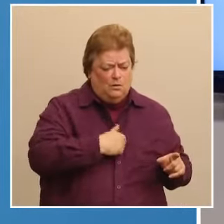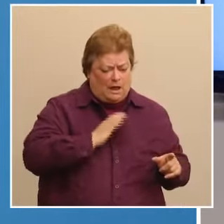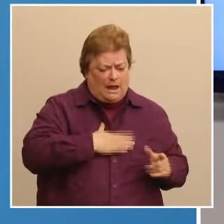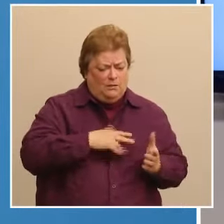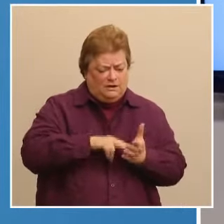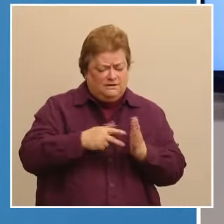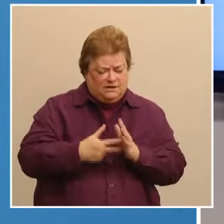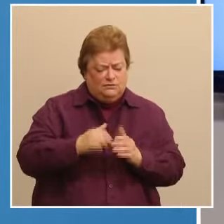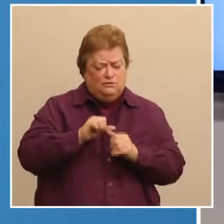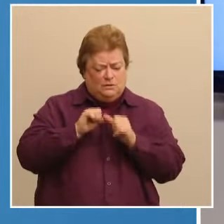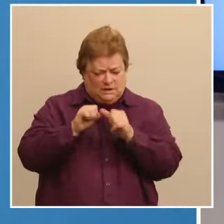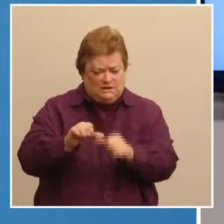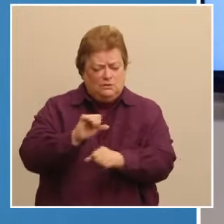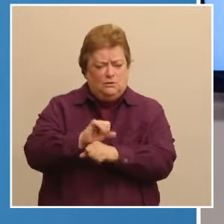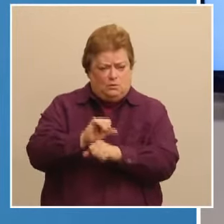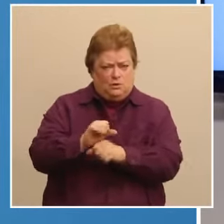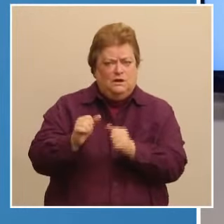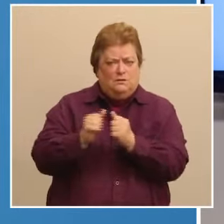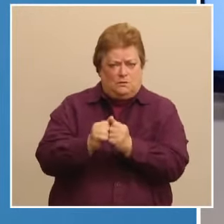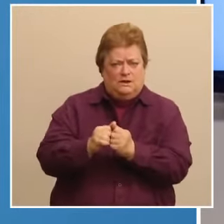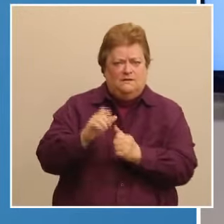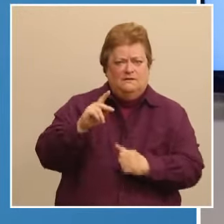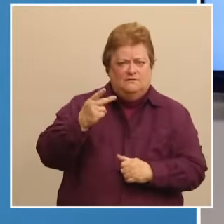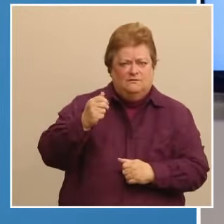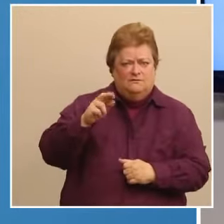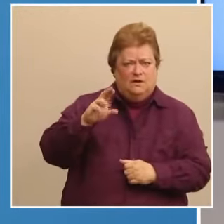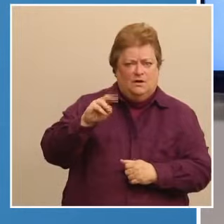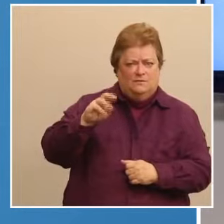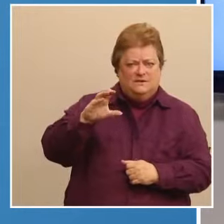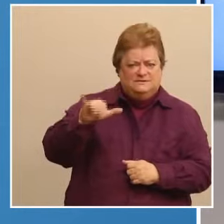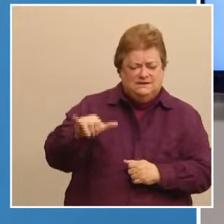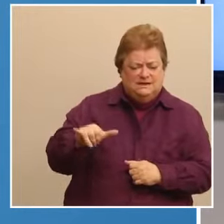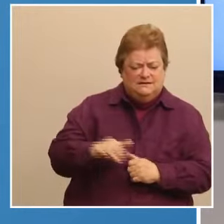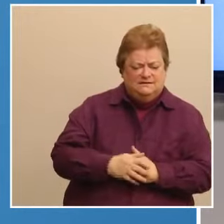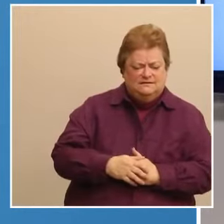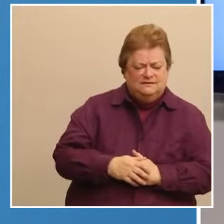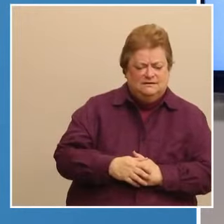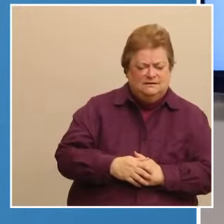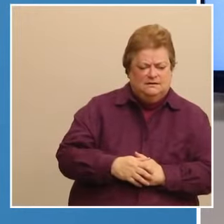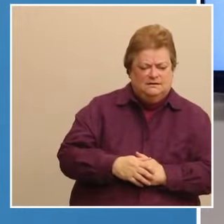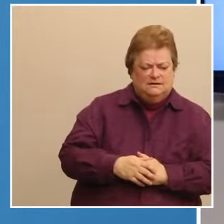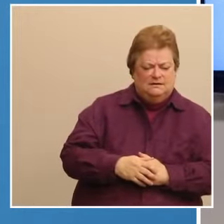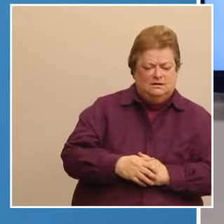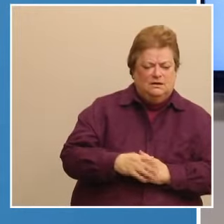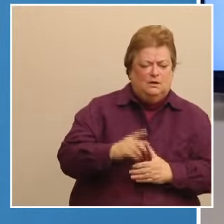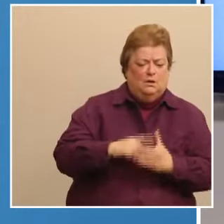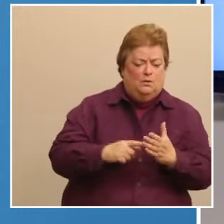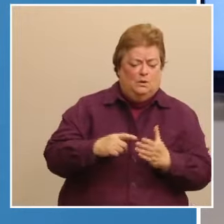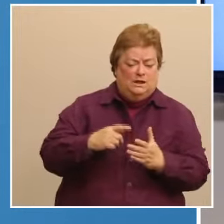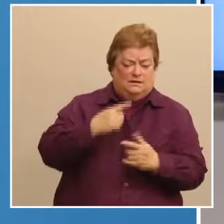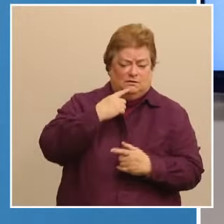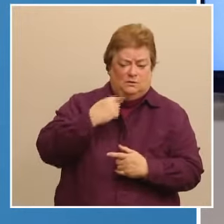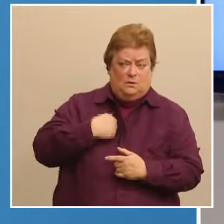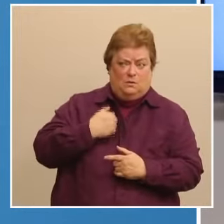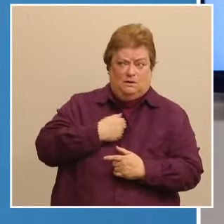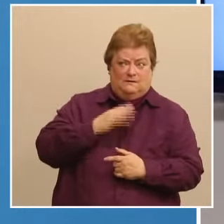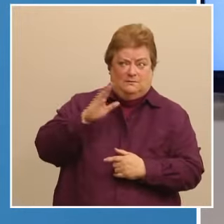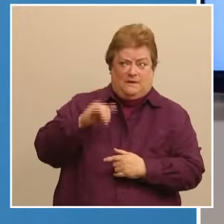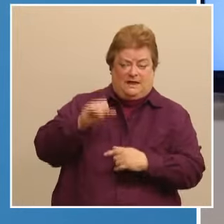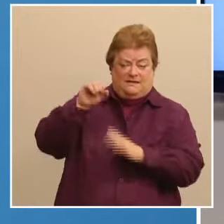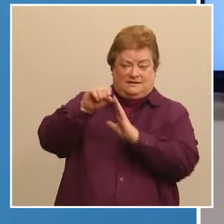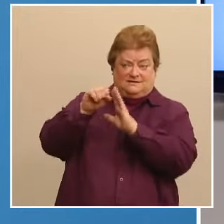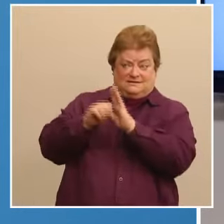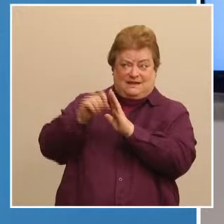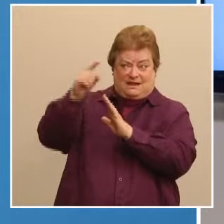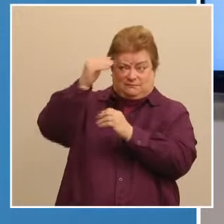pharmacies and that we'll continue that relationship. You know, as I said, what we've been told by the state is that the